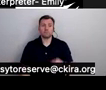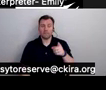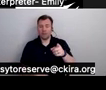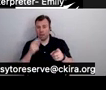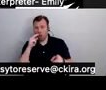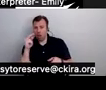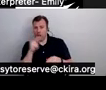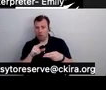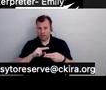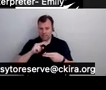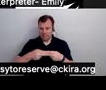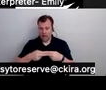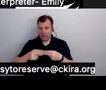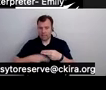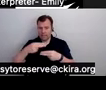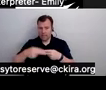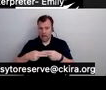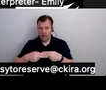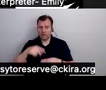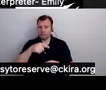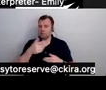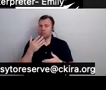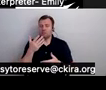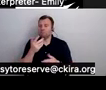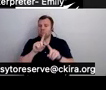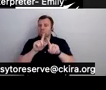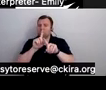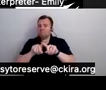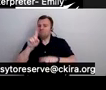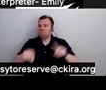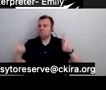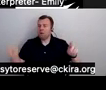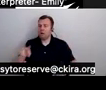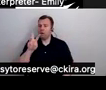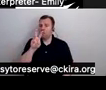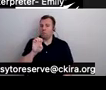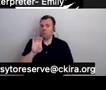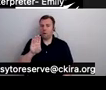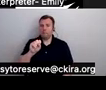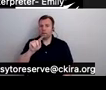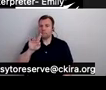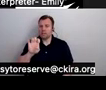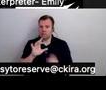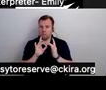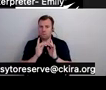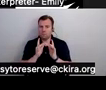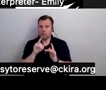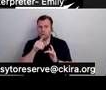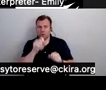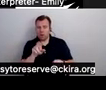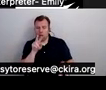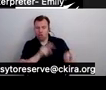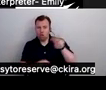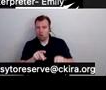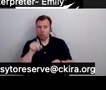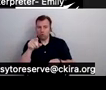some websites that I think you should be familiar with, and I really encourage you to take the time after today's presentation to take a